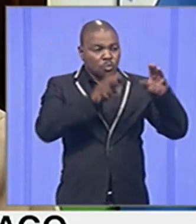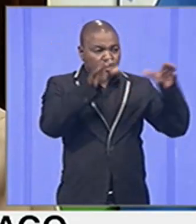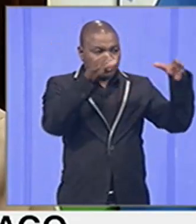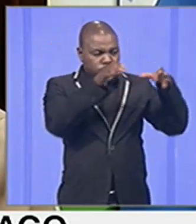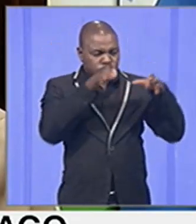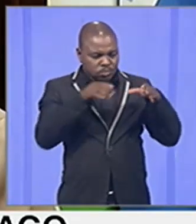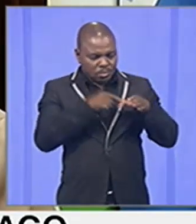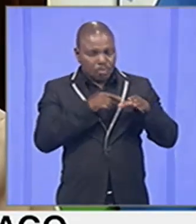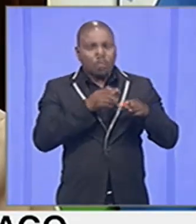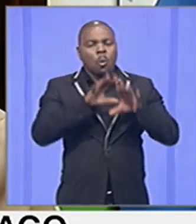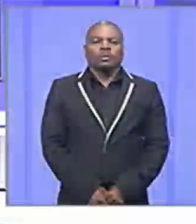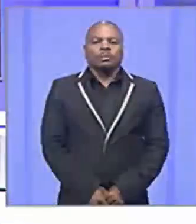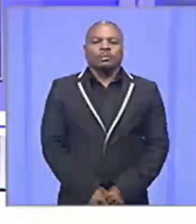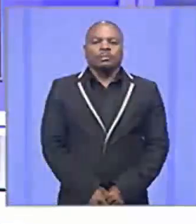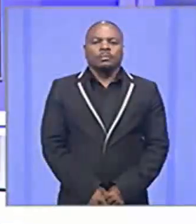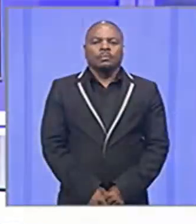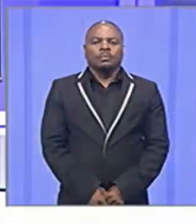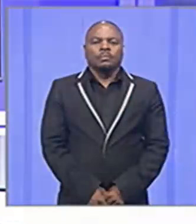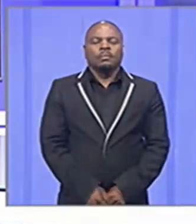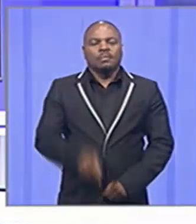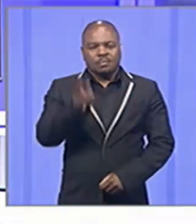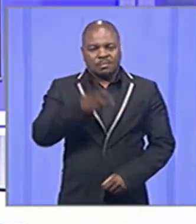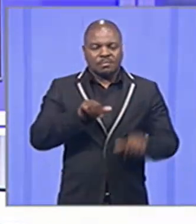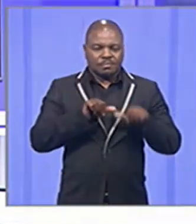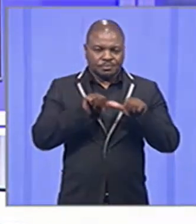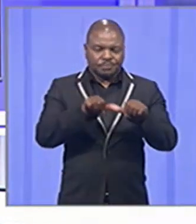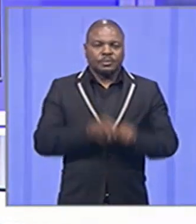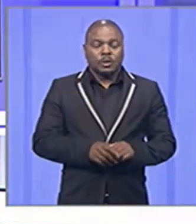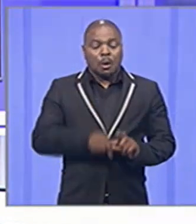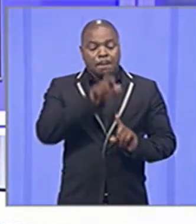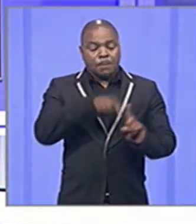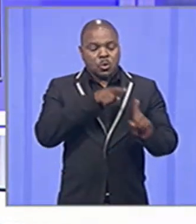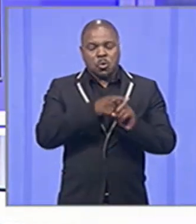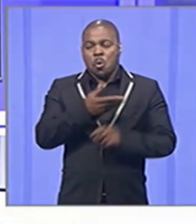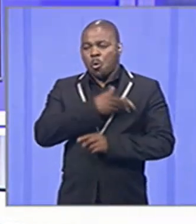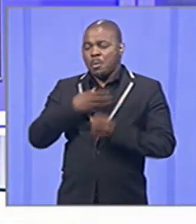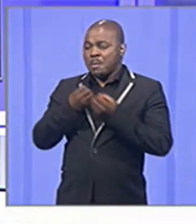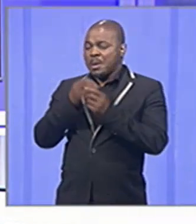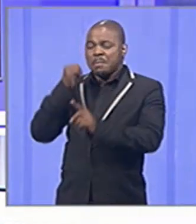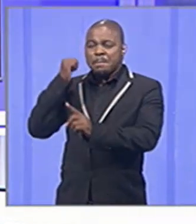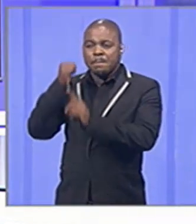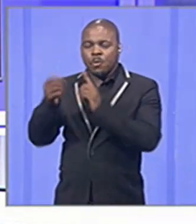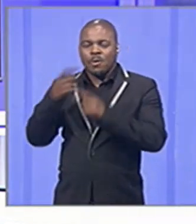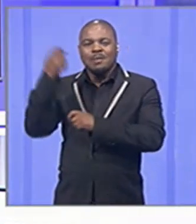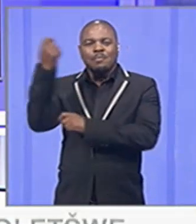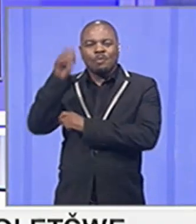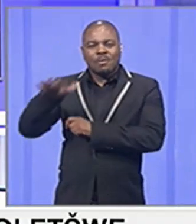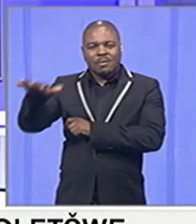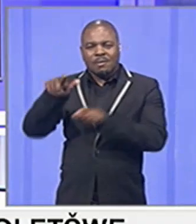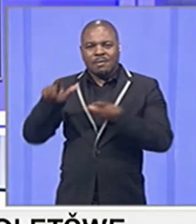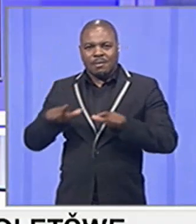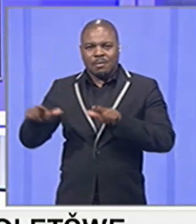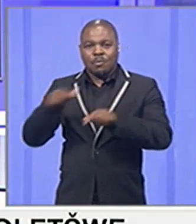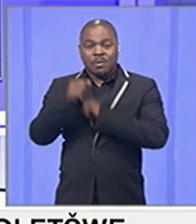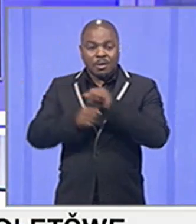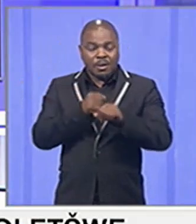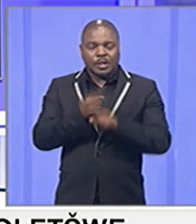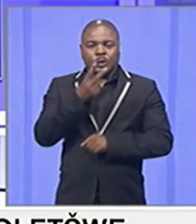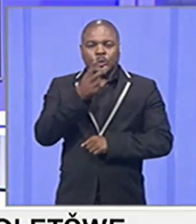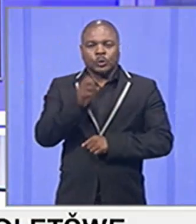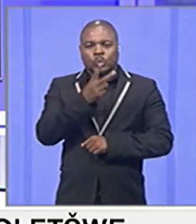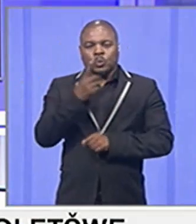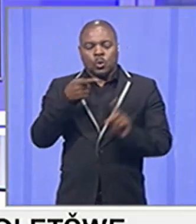all recommendations. Re gatela pele molao wa basadi ba bantši ka Polokwane le tikologo Limpopo ka 2021